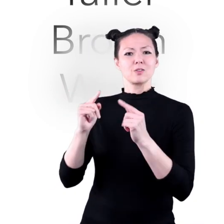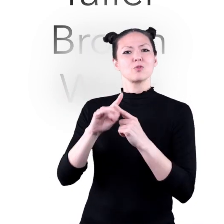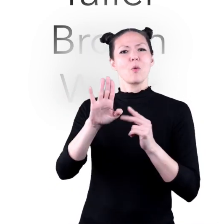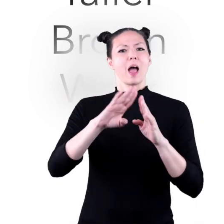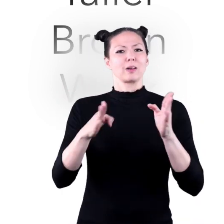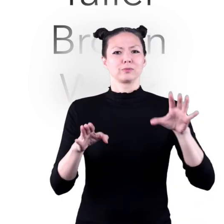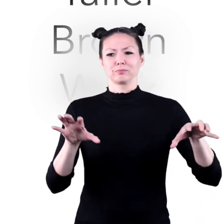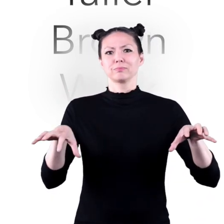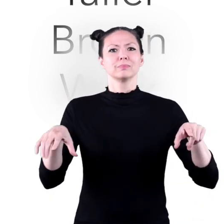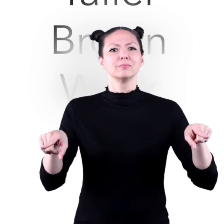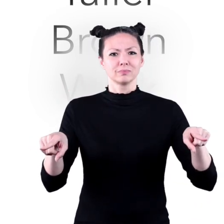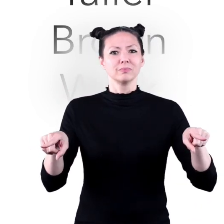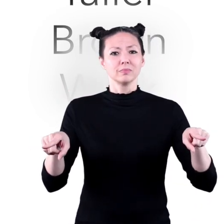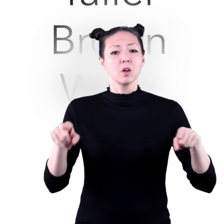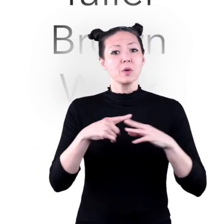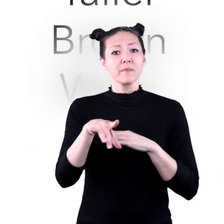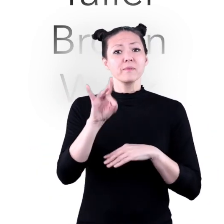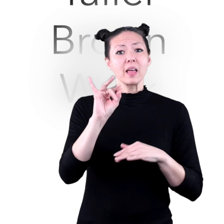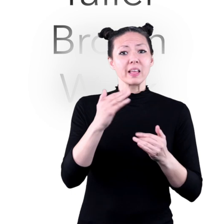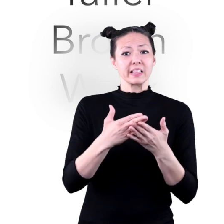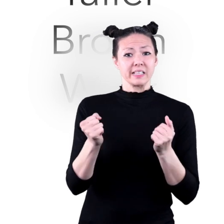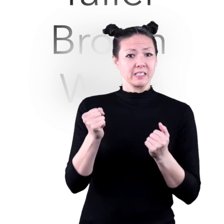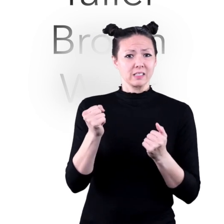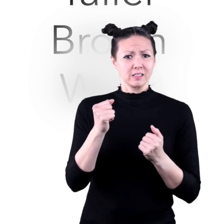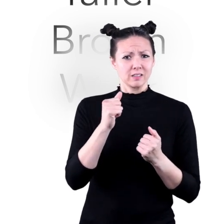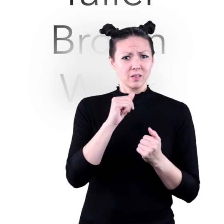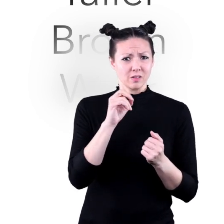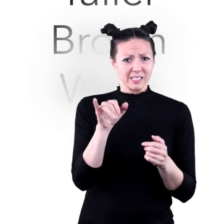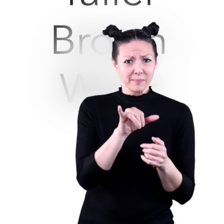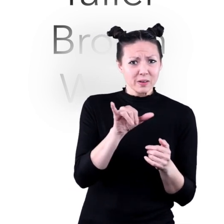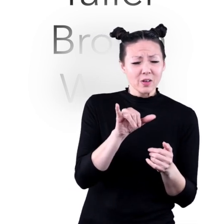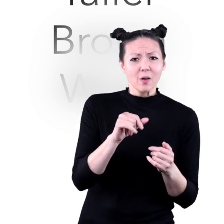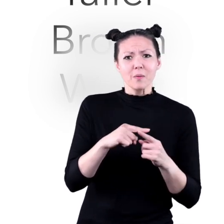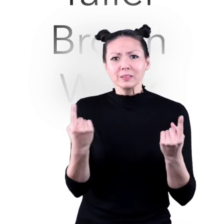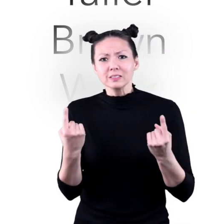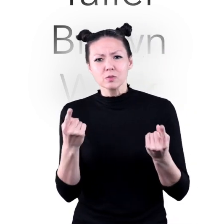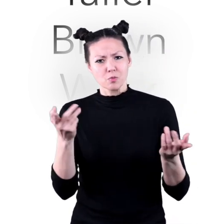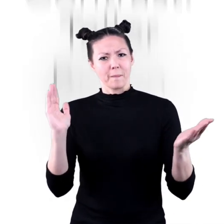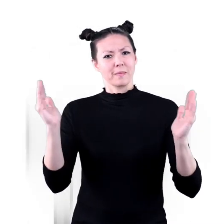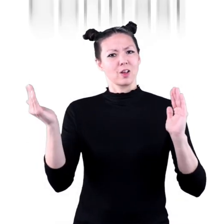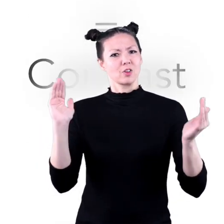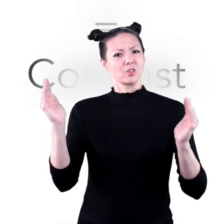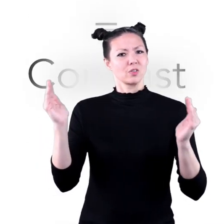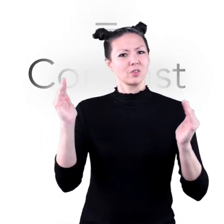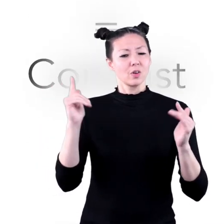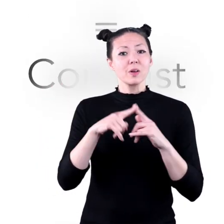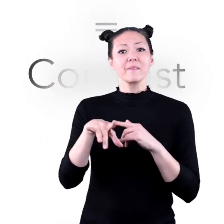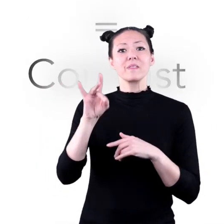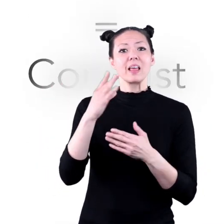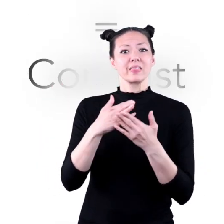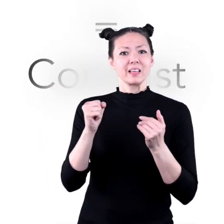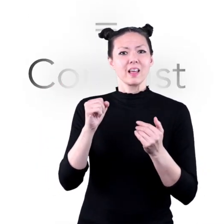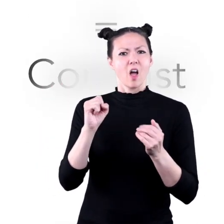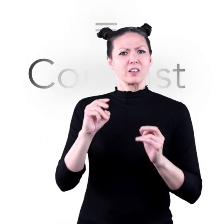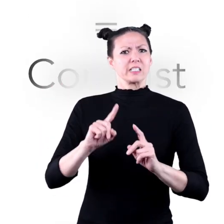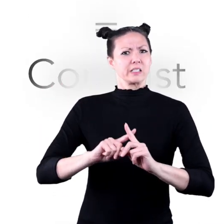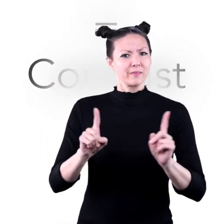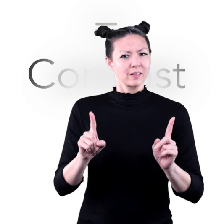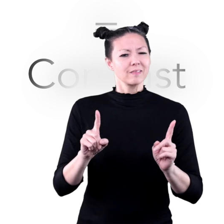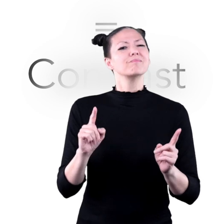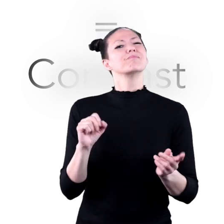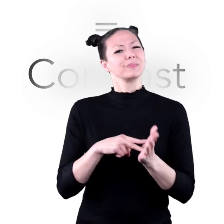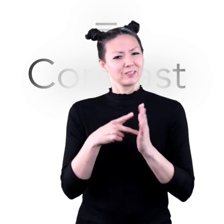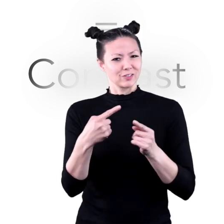to your house. When you found things that were the same between the two, you were comparing. When you found things that were different, you